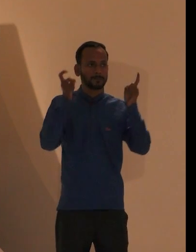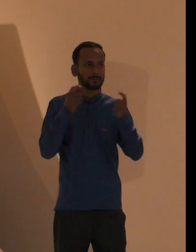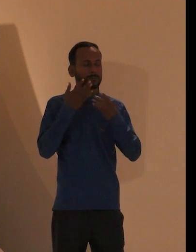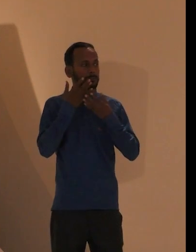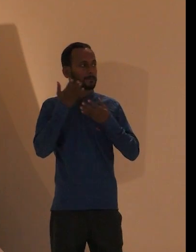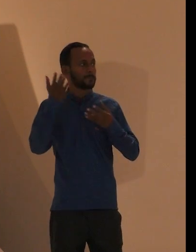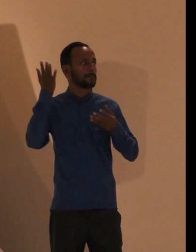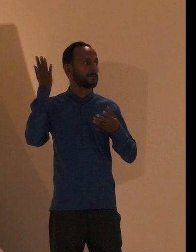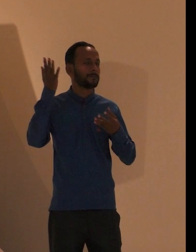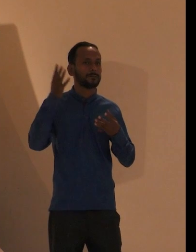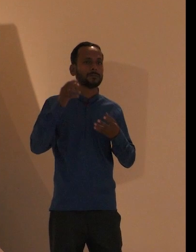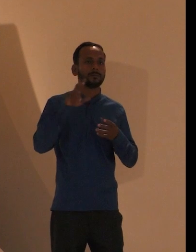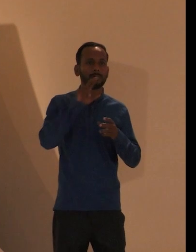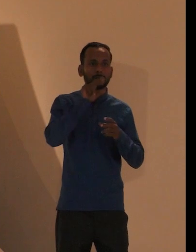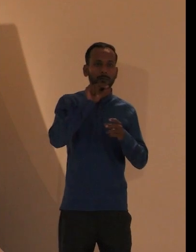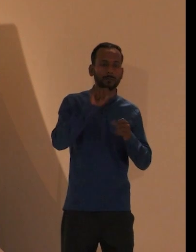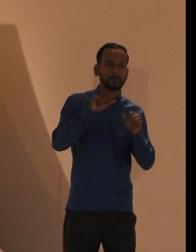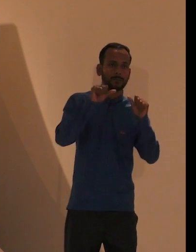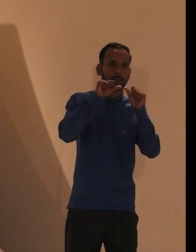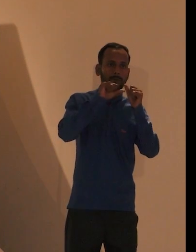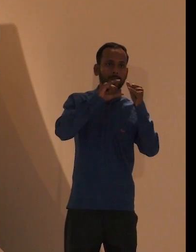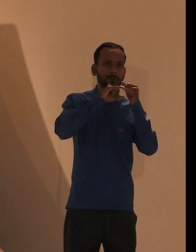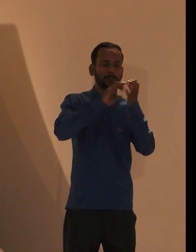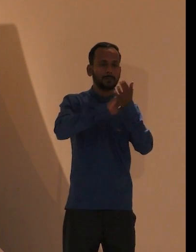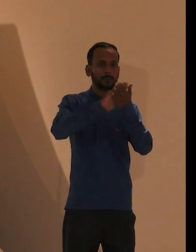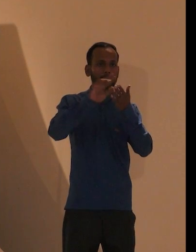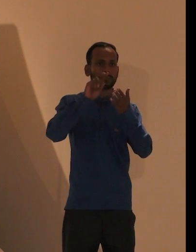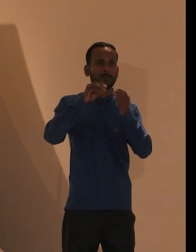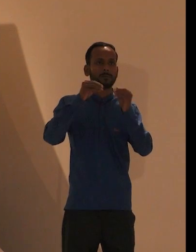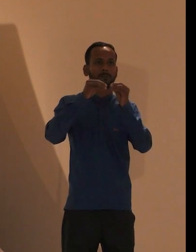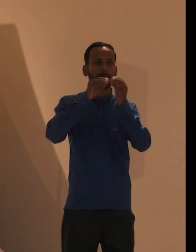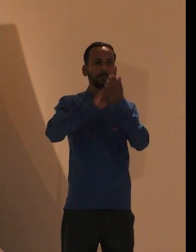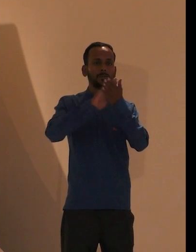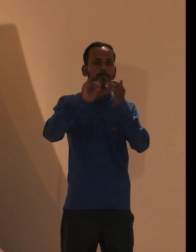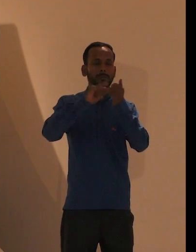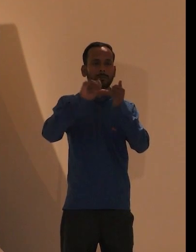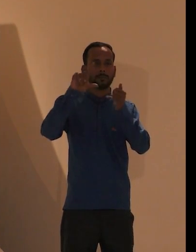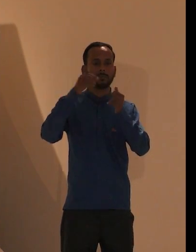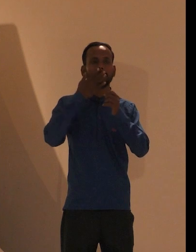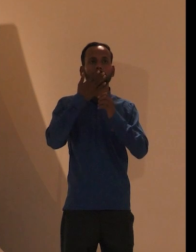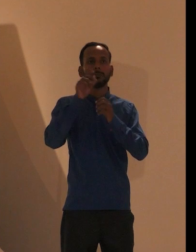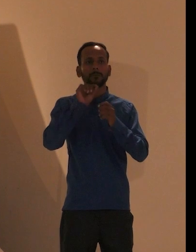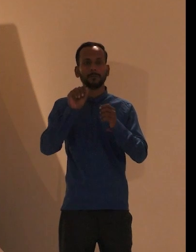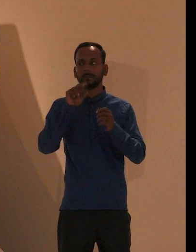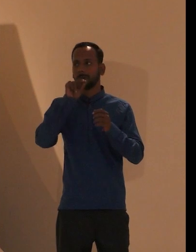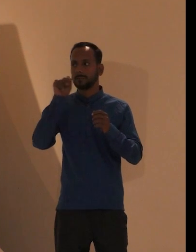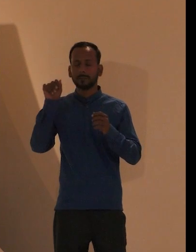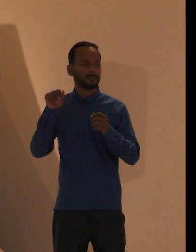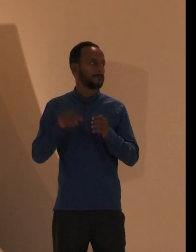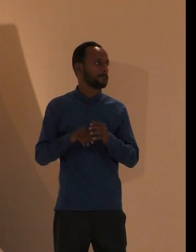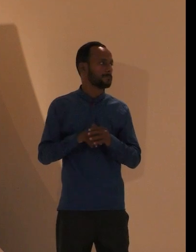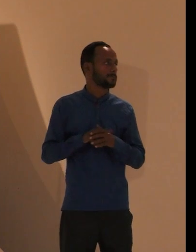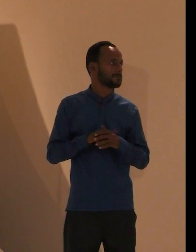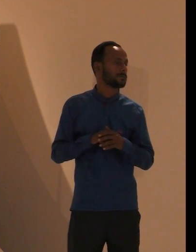sung by Asha Bhosle. In a jaunty tune, completely different in flavor from the very